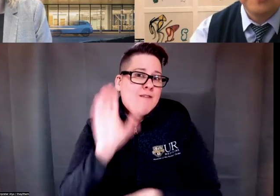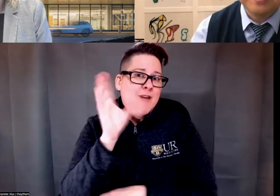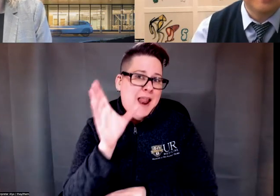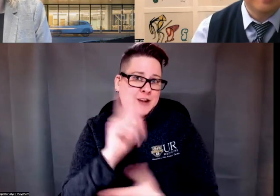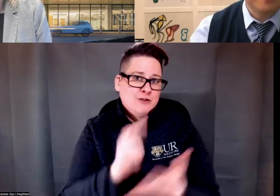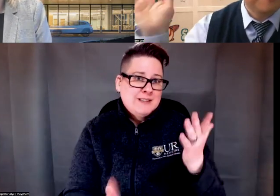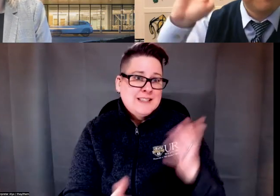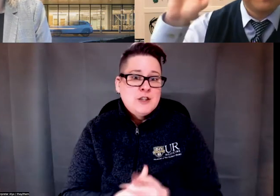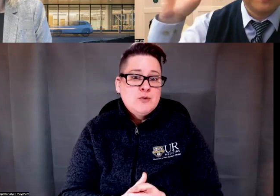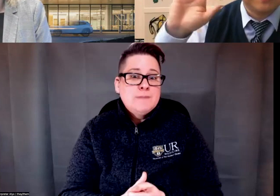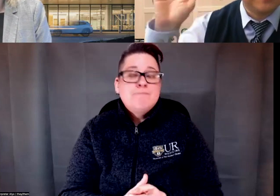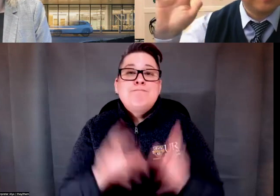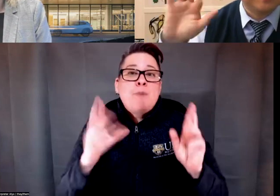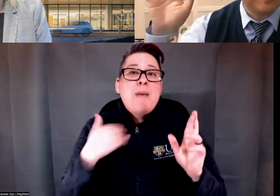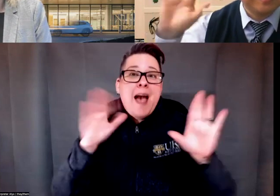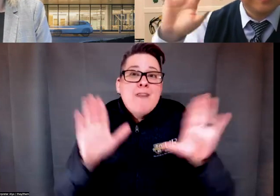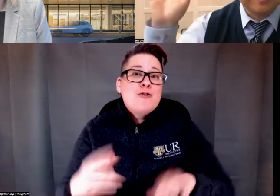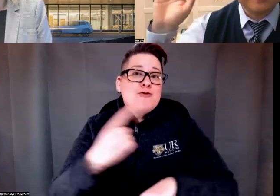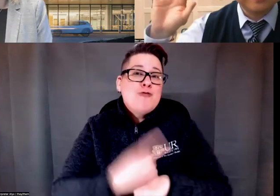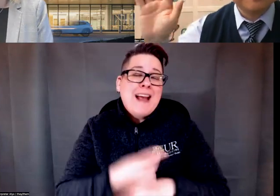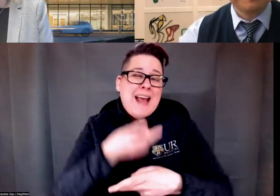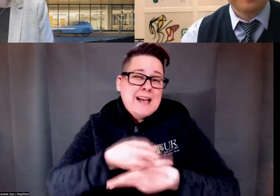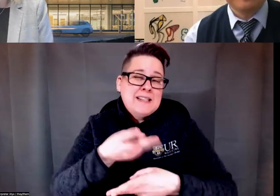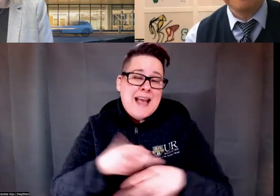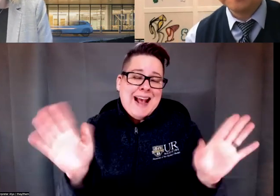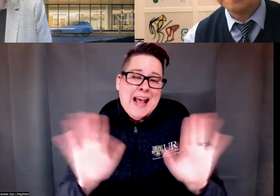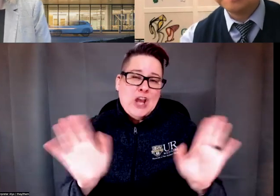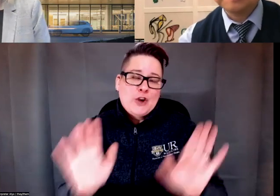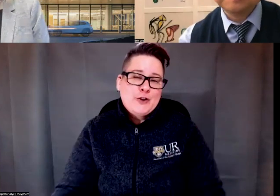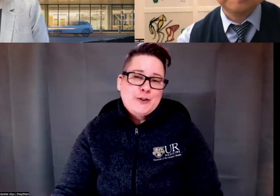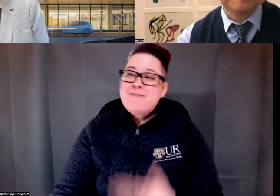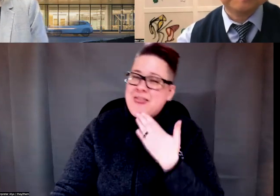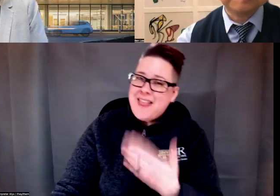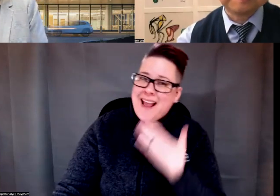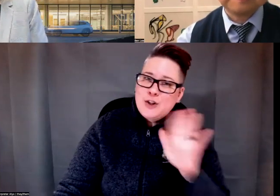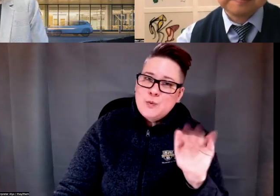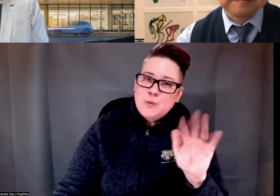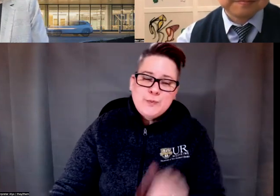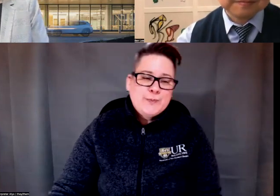Otherwise, hope everybody has a great day and take care. Bye-bye. Thank you.